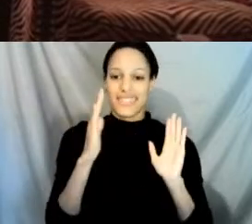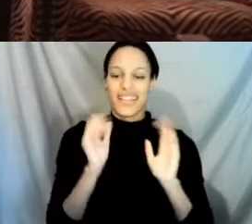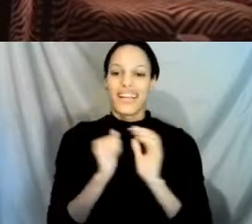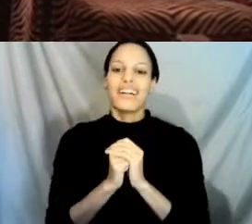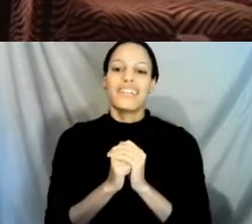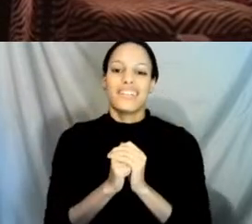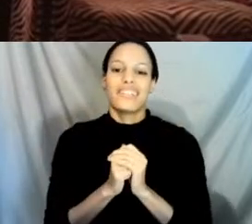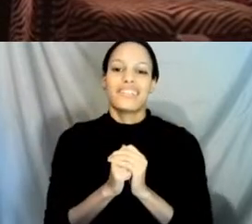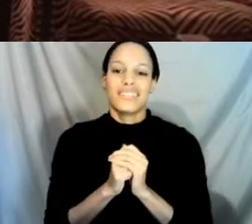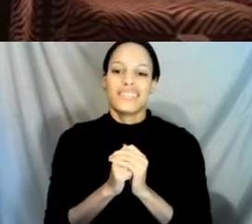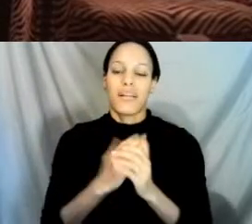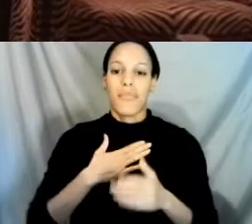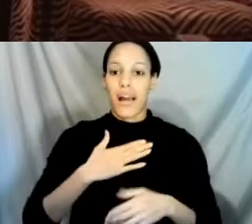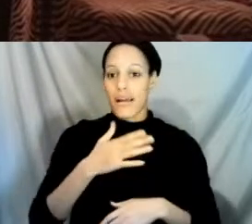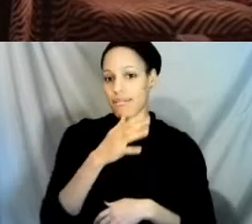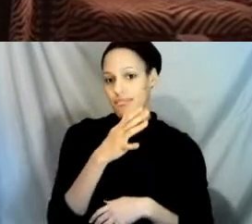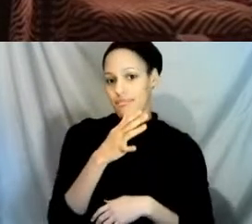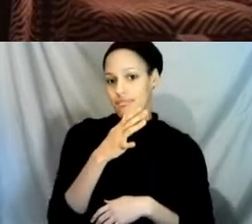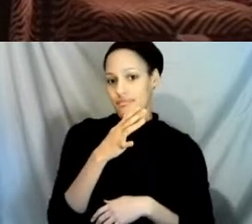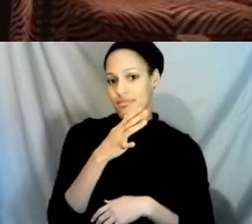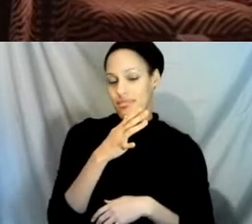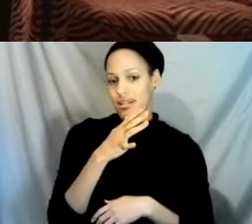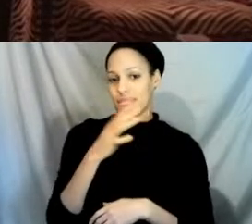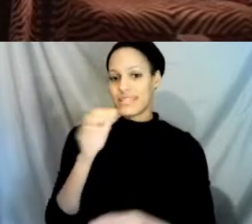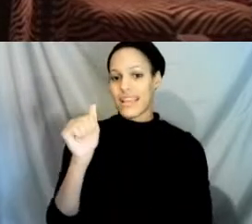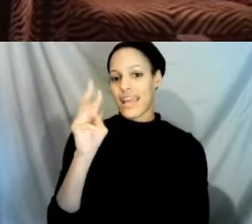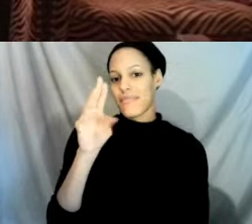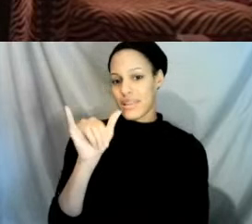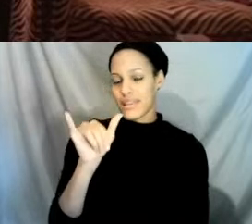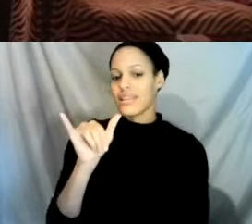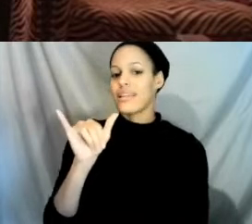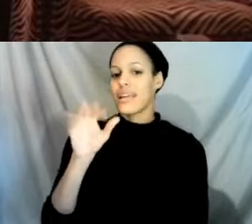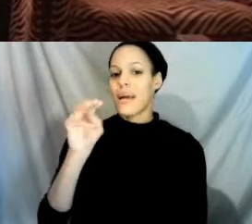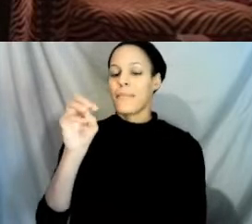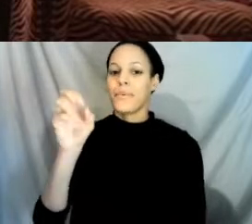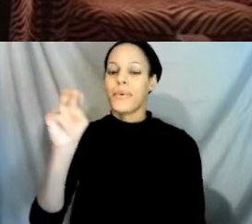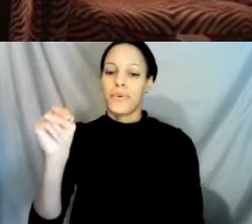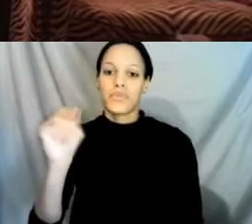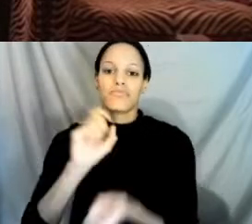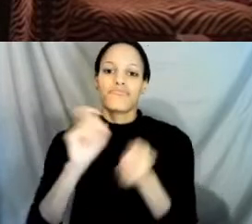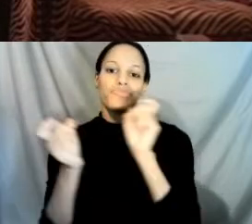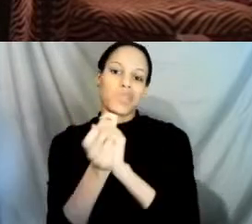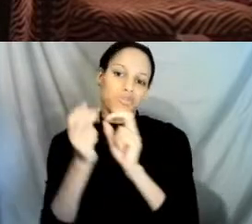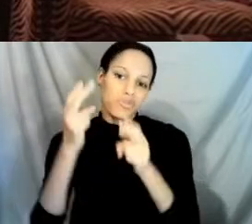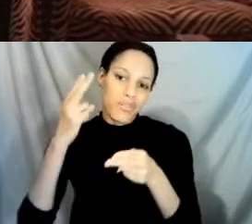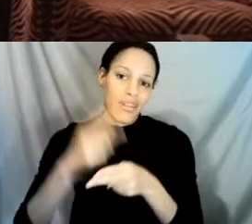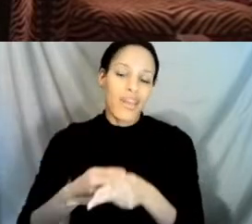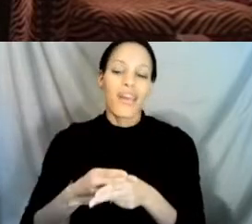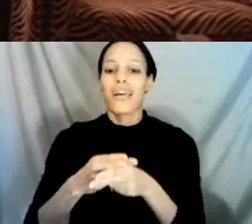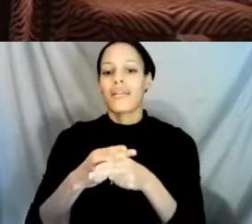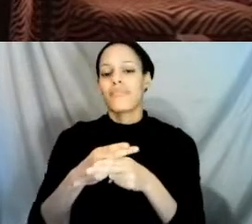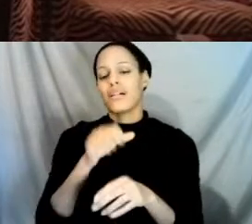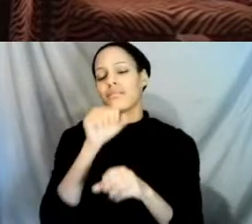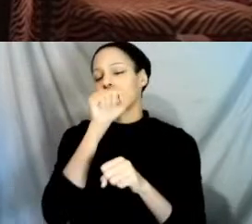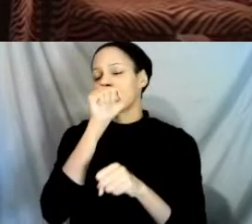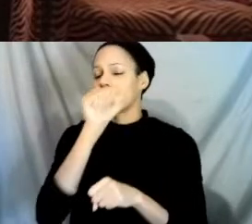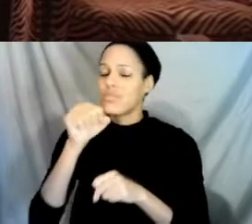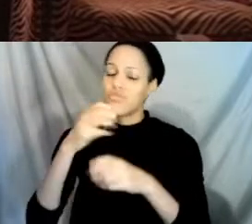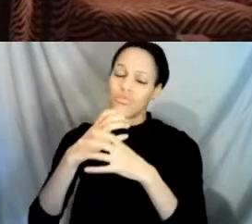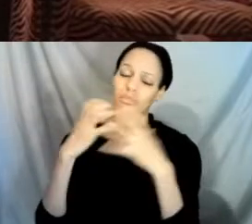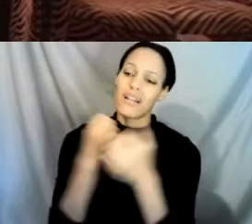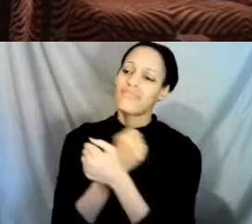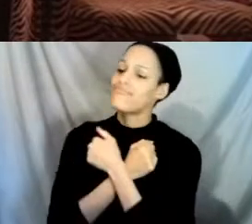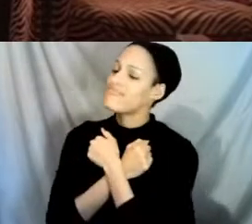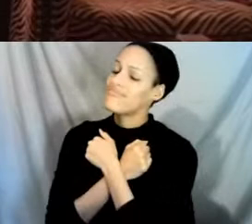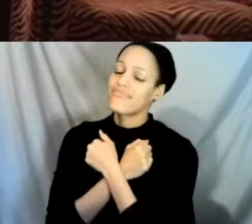Amy Mhoon, who changed her name to Nomura Tan, whom I love so much, and she needs to hear it 1,000 times, who I love